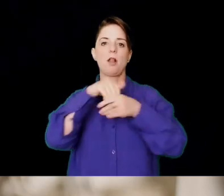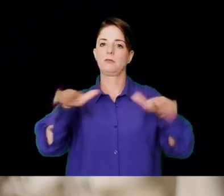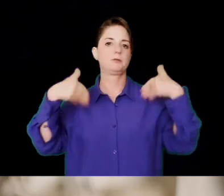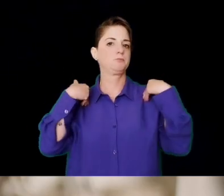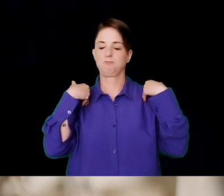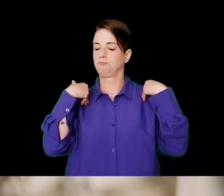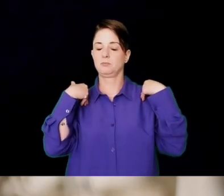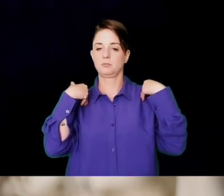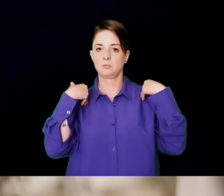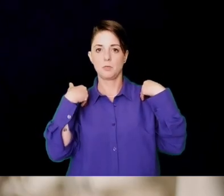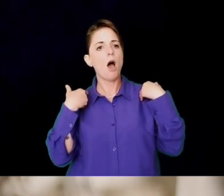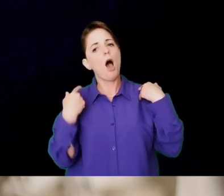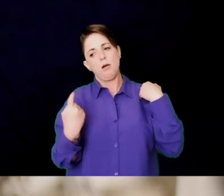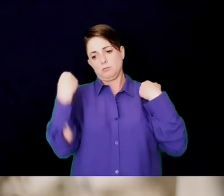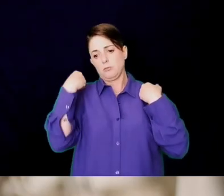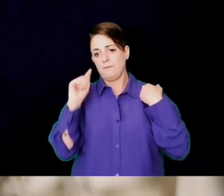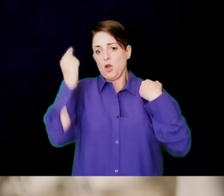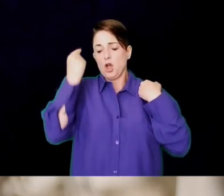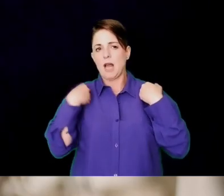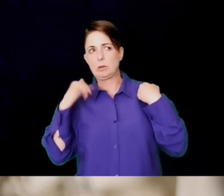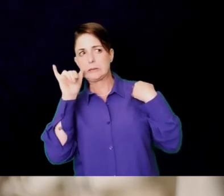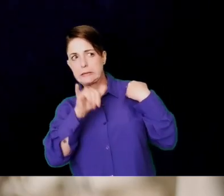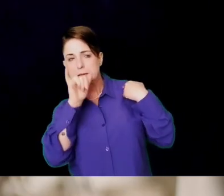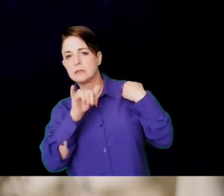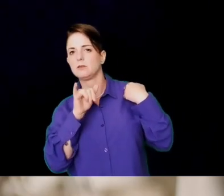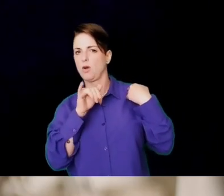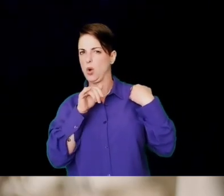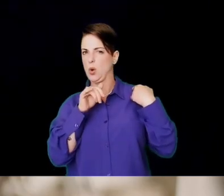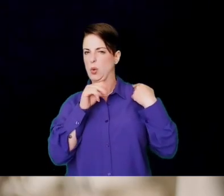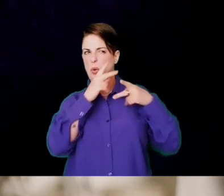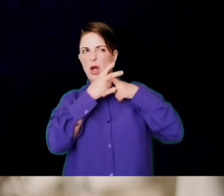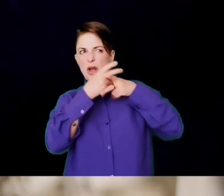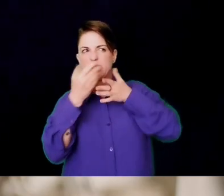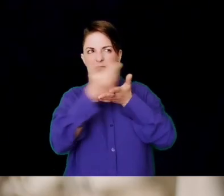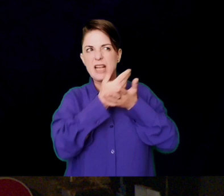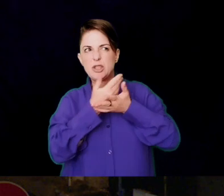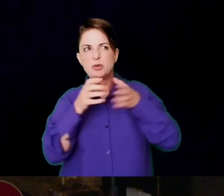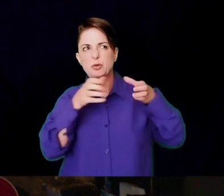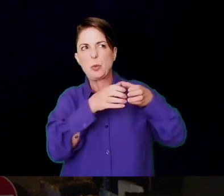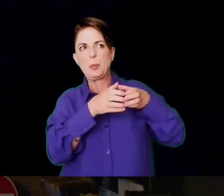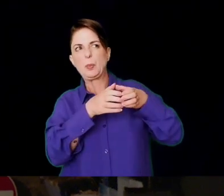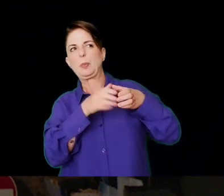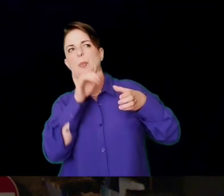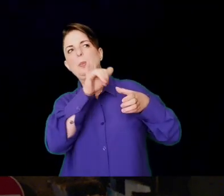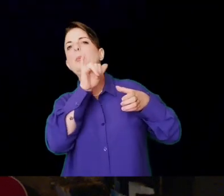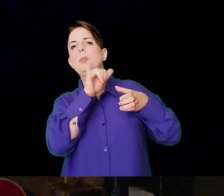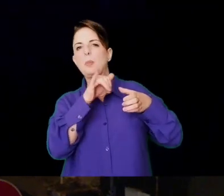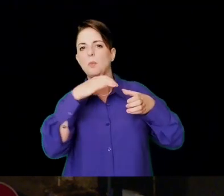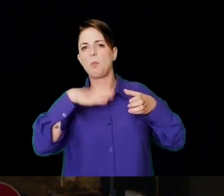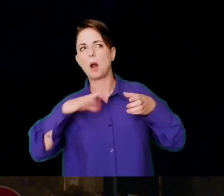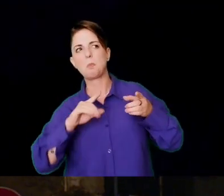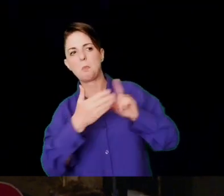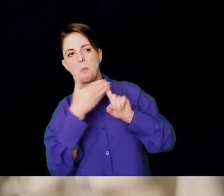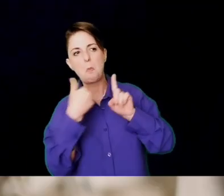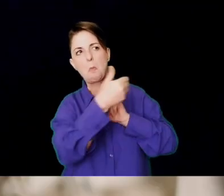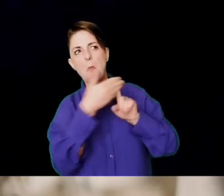very sceptical, don't get me wrong. Like what? Well, it's a conservation group for starters. So you're going to think, well, hang on a minute, what's your